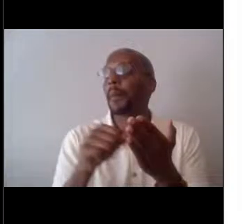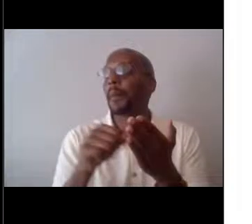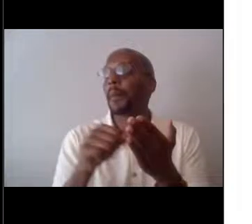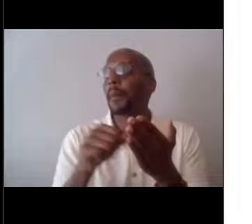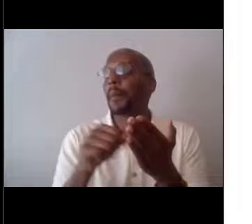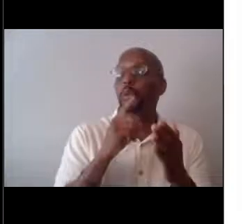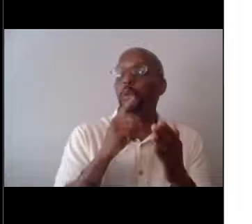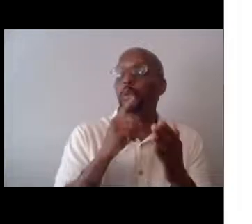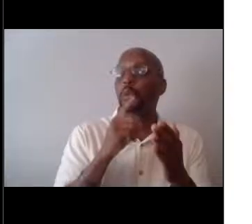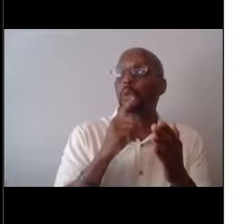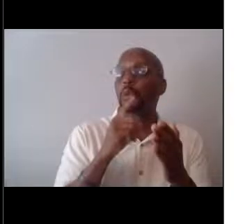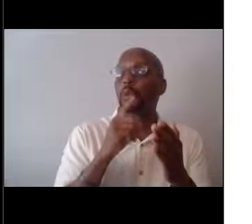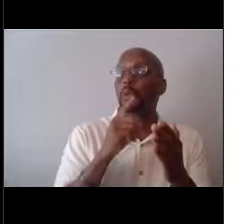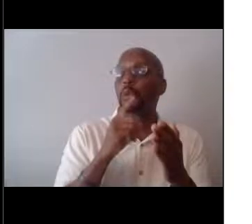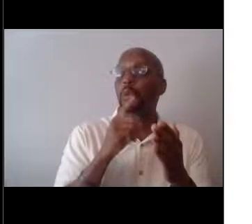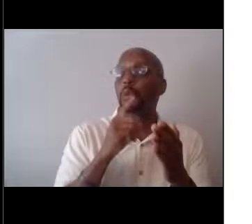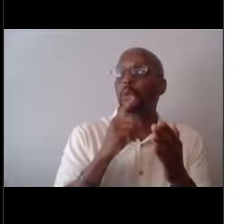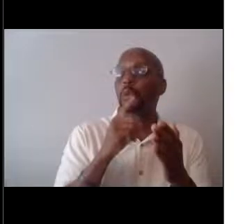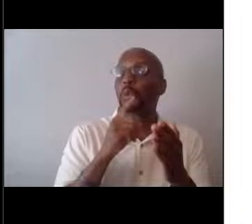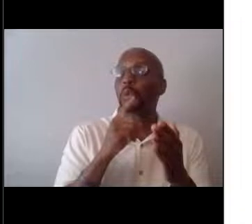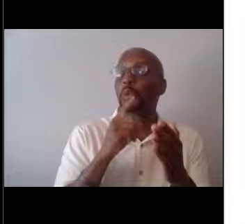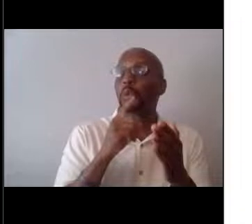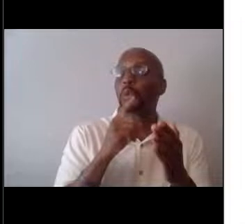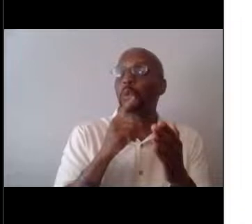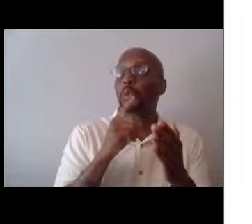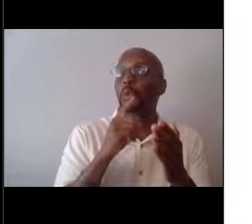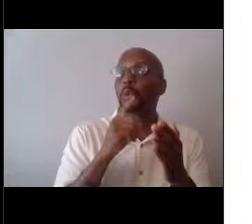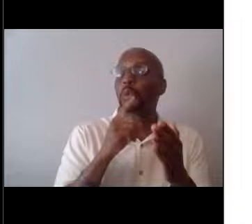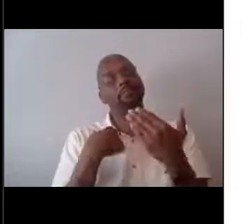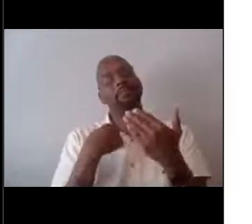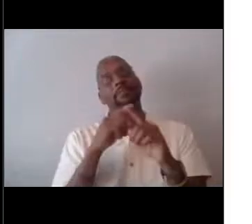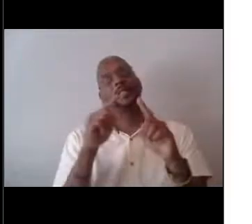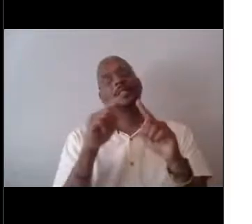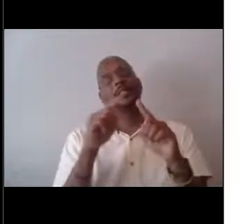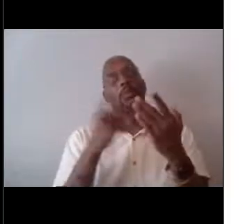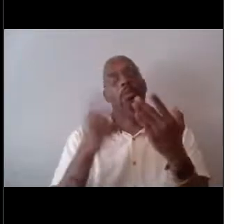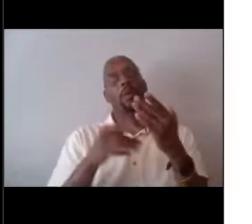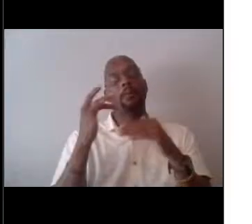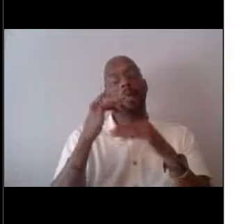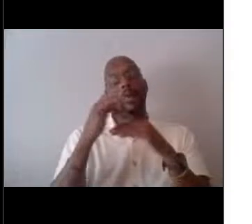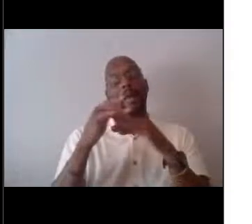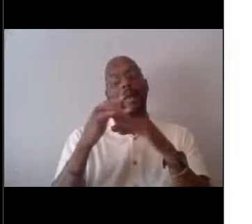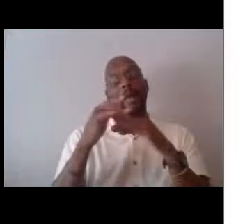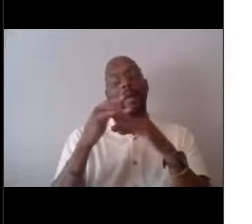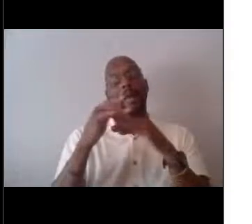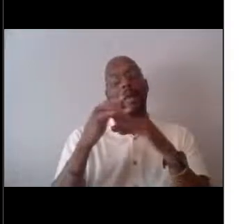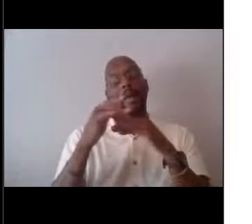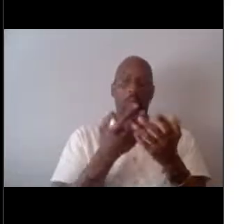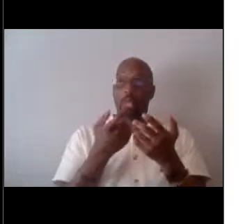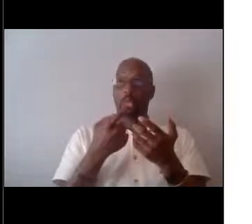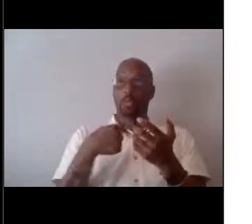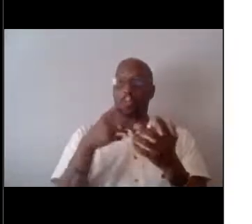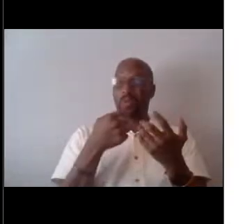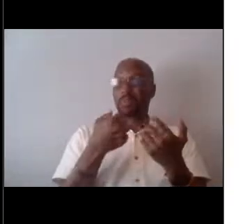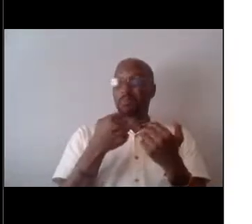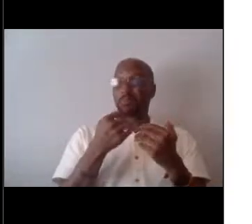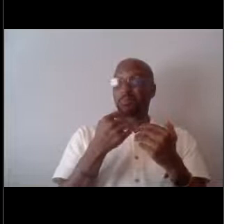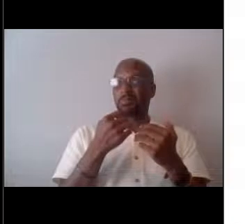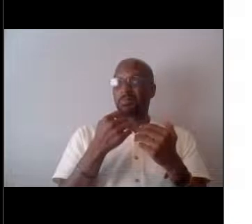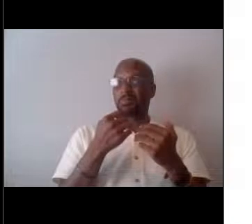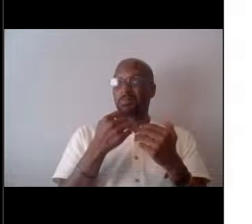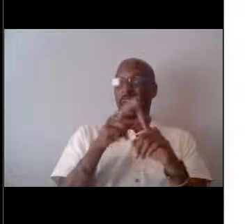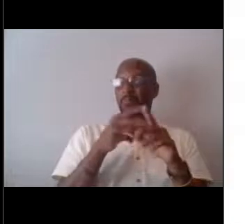they might have access to do that. We wanted to keep the application fairly simple and straightforward. It was about 1